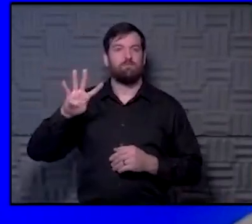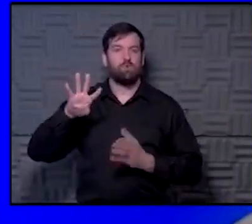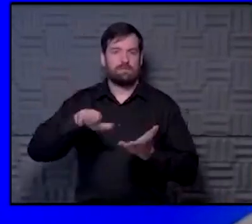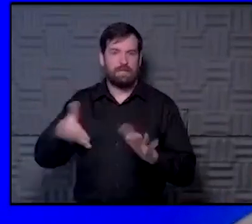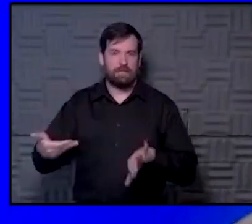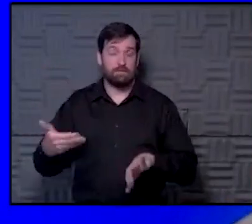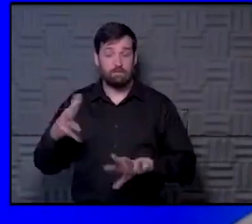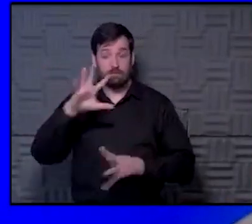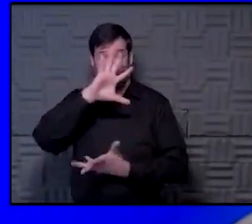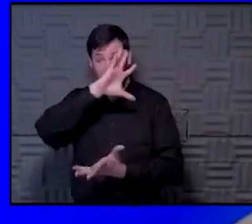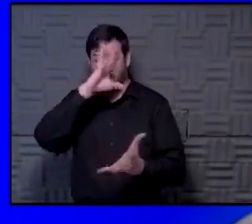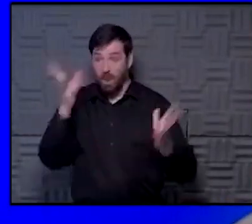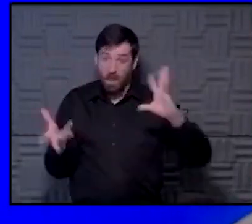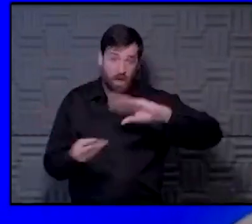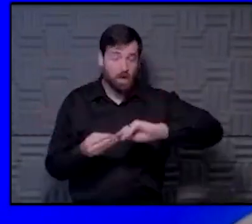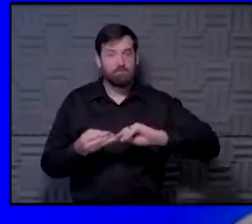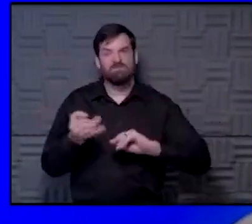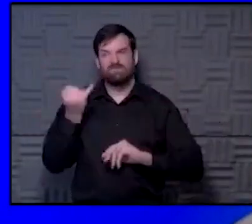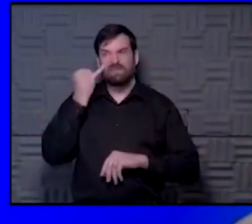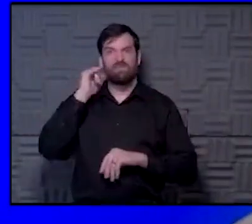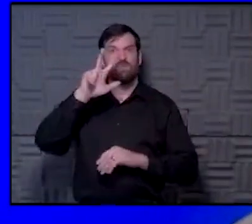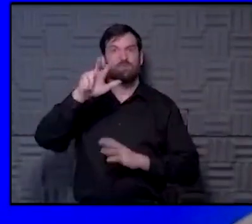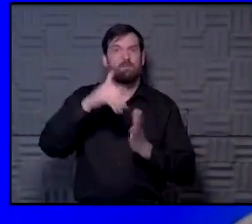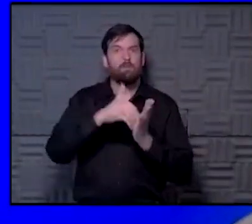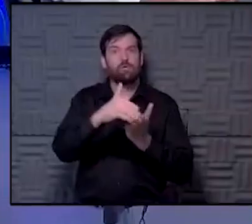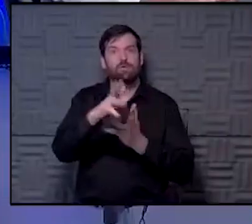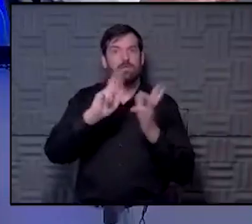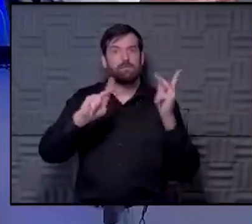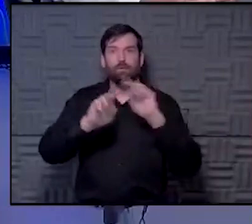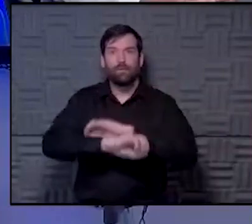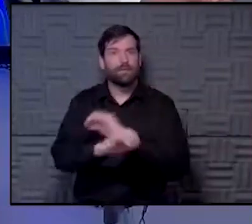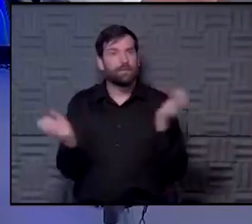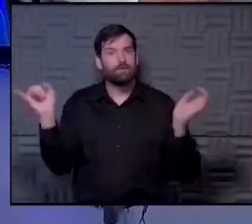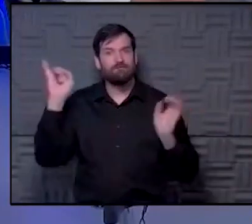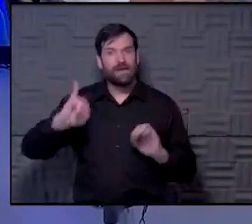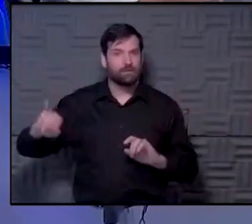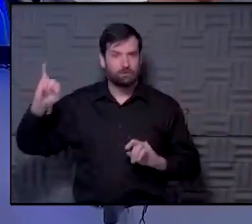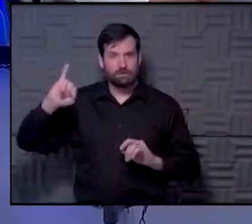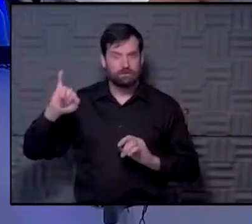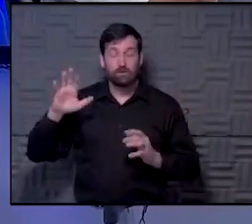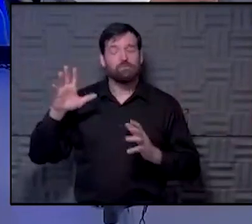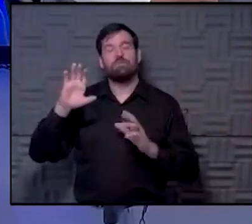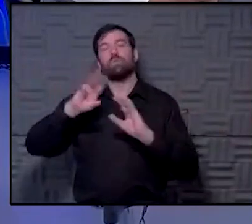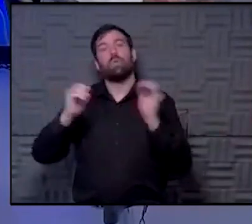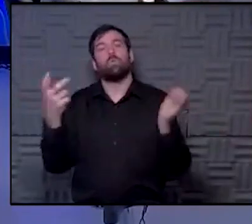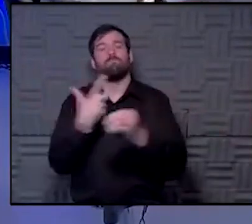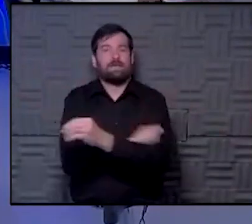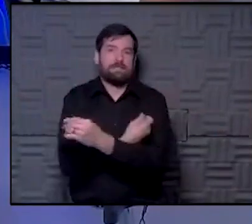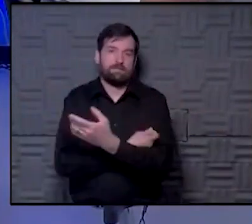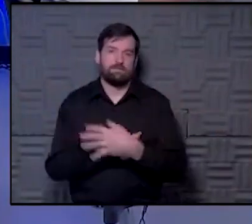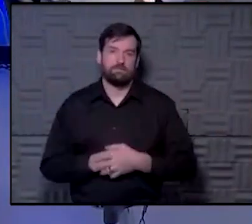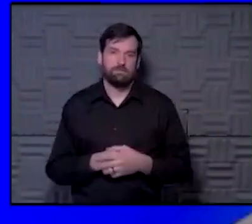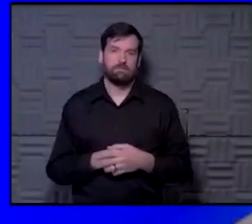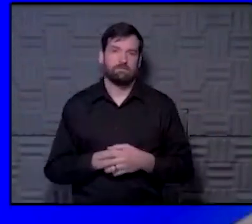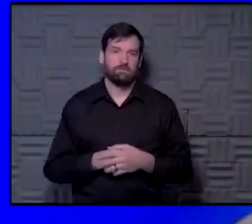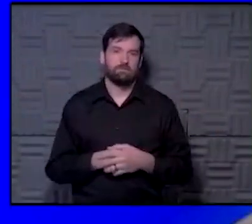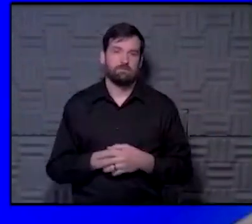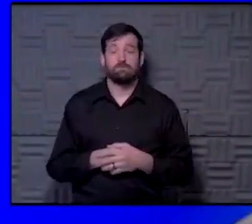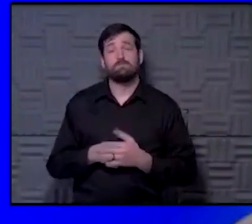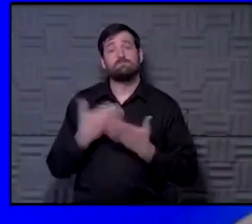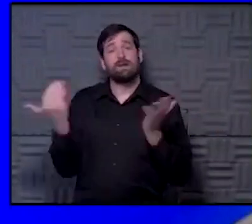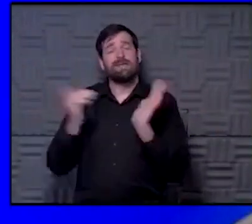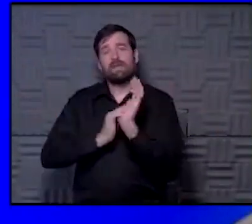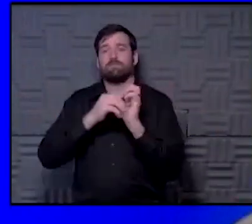number, imagine if those 3 million people were not vaccinated at all. So I think that's what we have to understand here is, again, continue